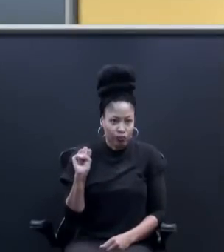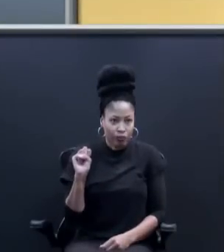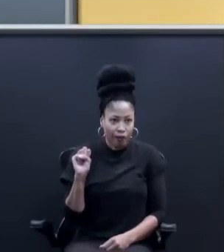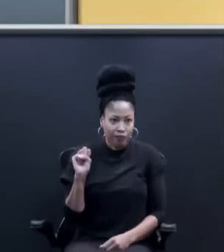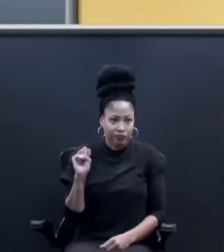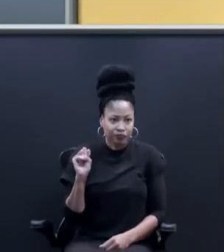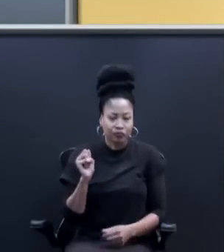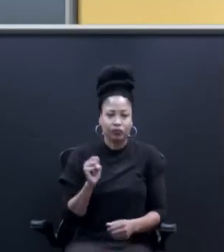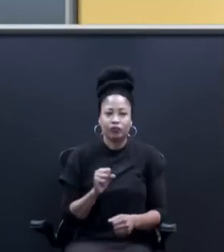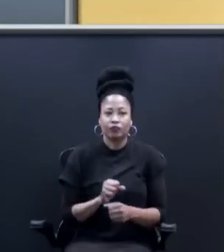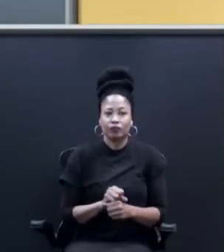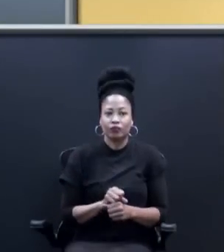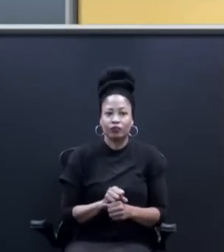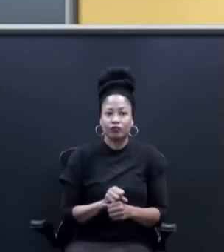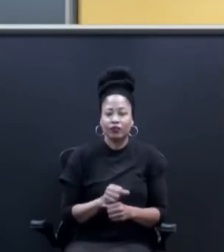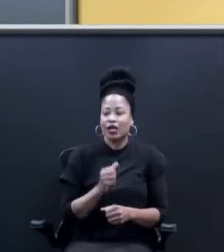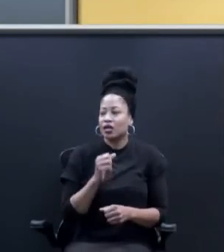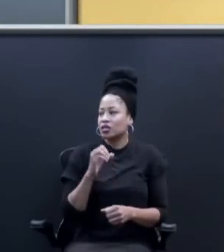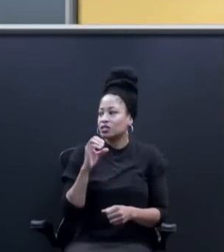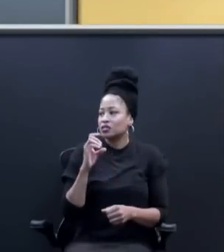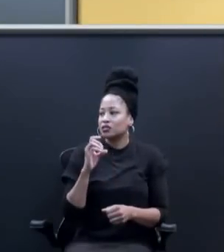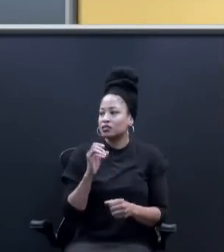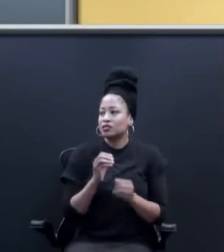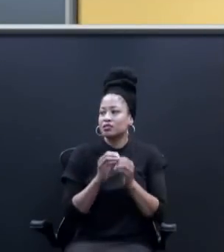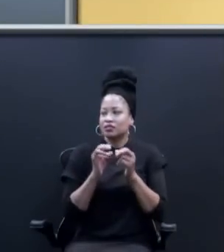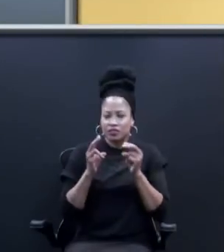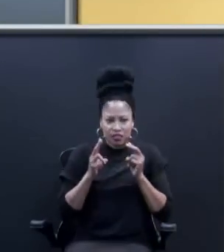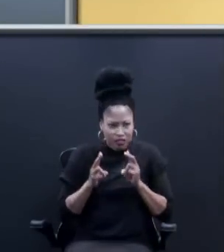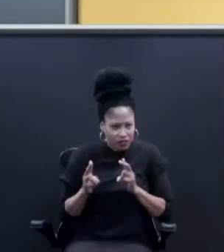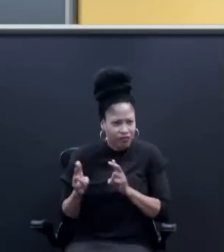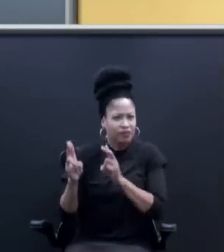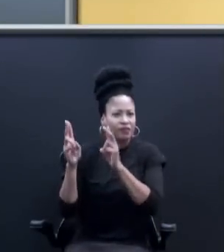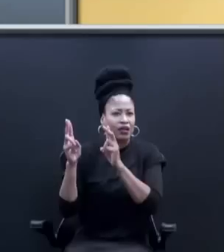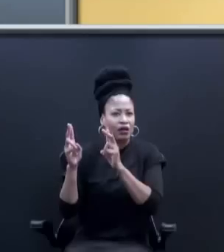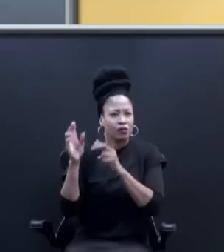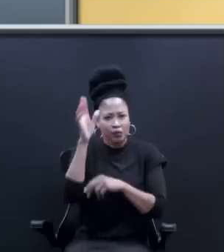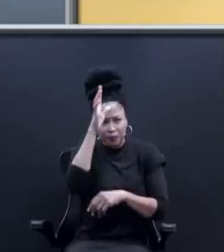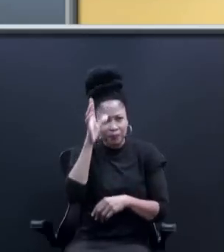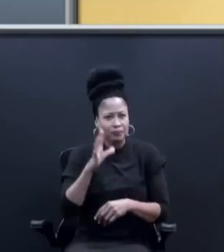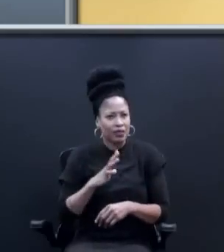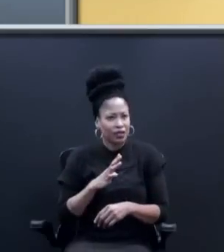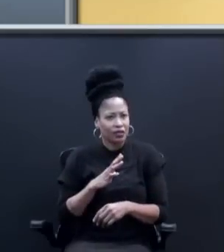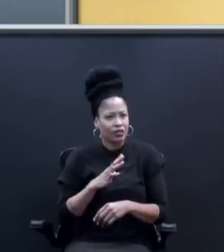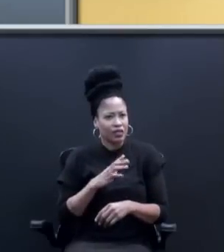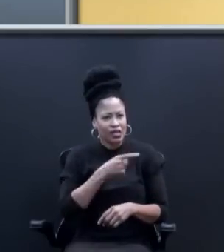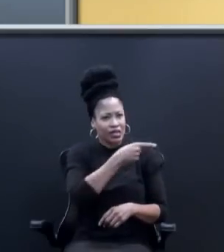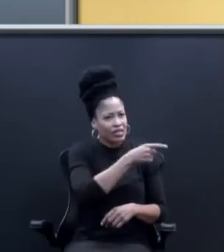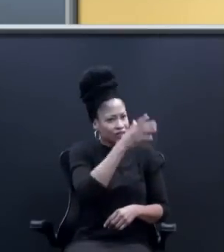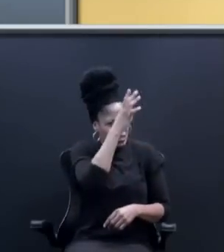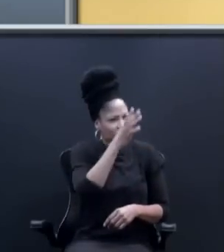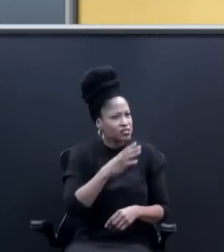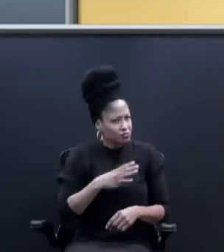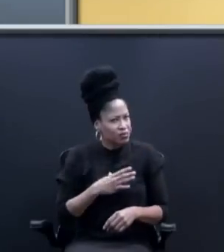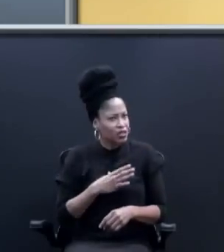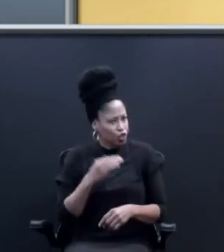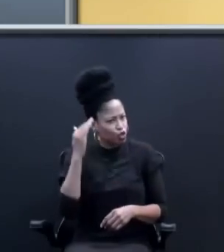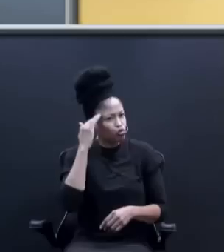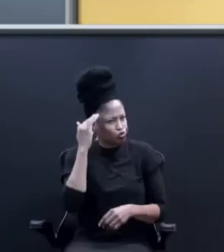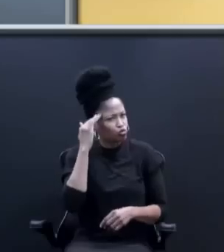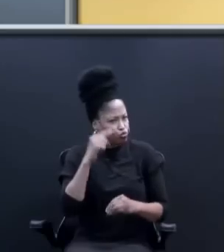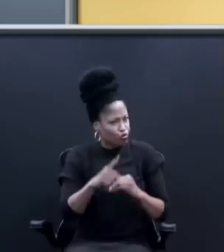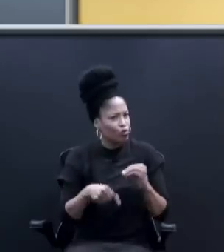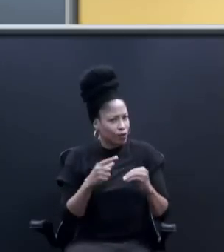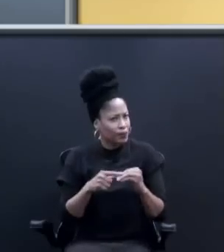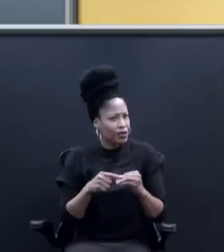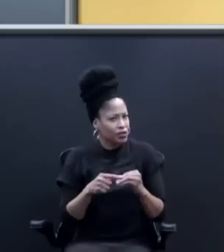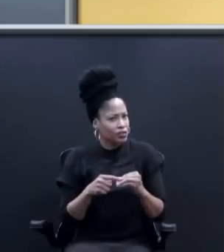Devout men out of every nation under heaven. That meant devout men, these guys was on it and they knew about it. And they didn't